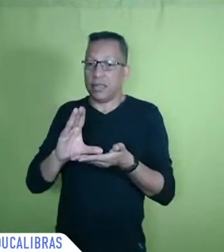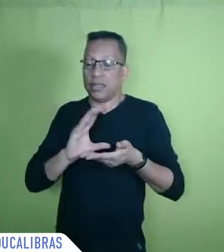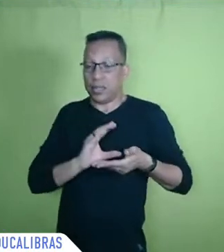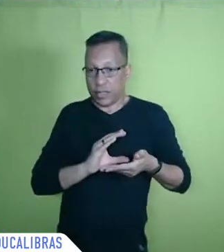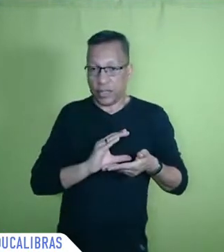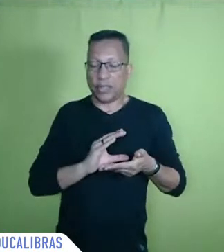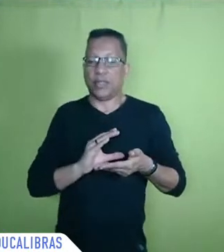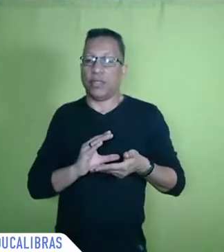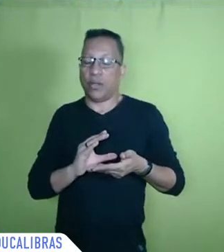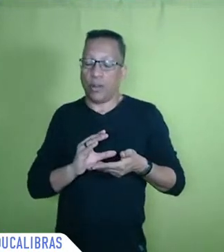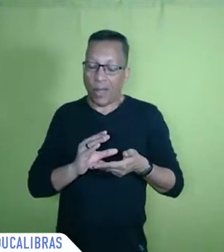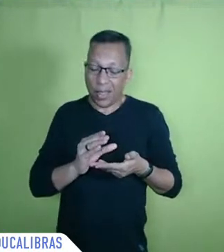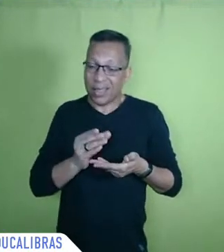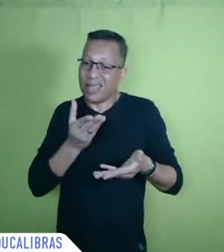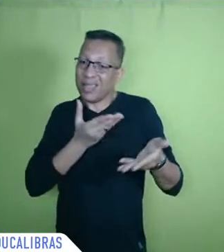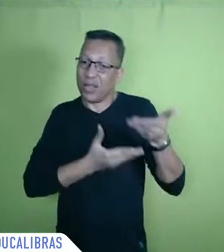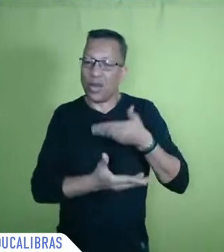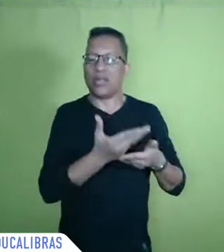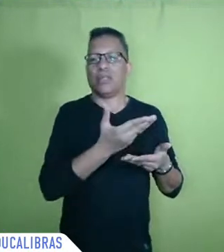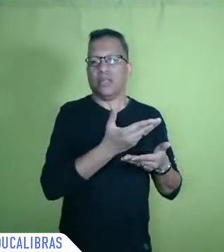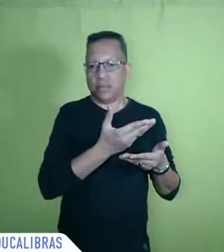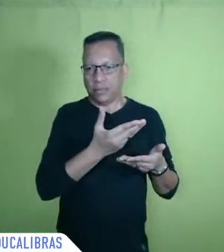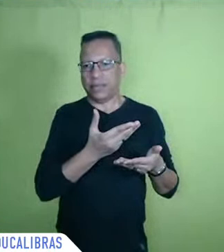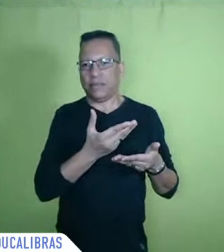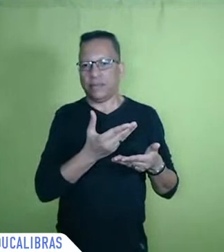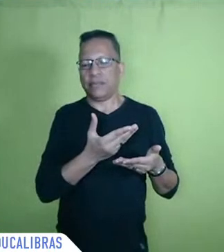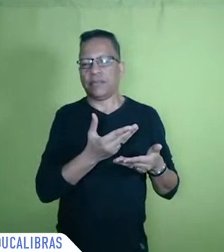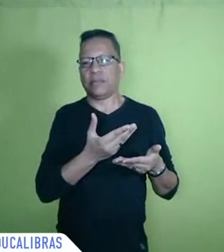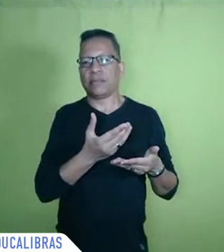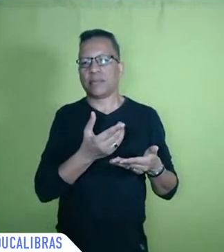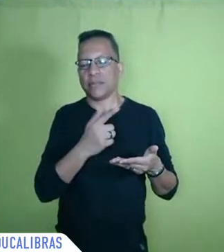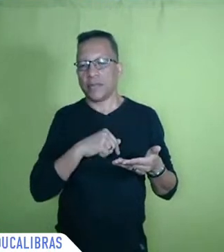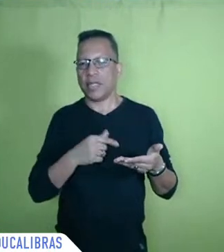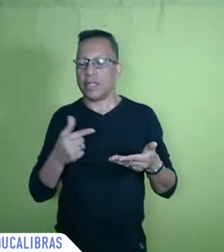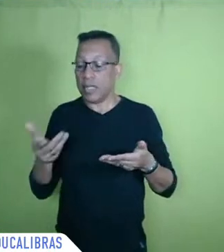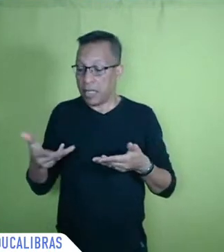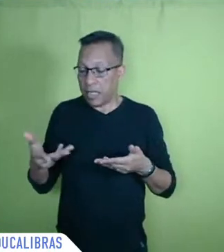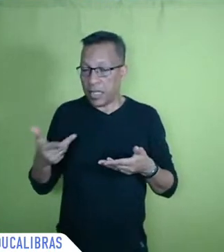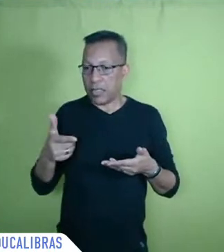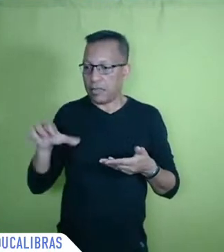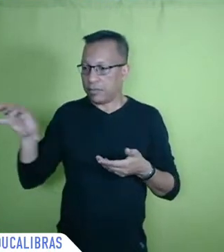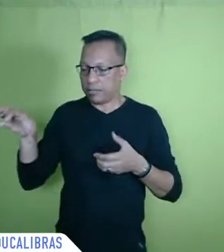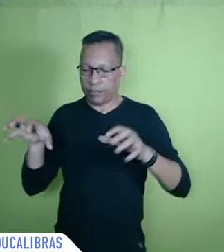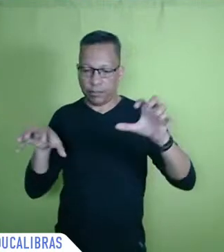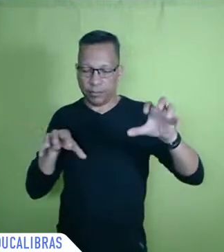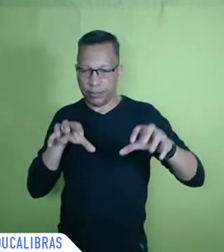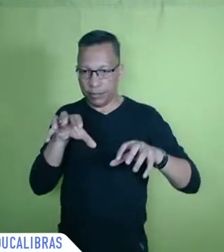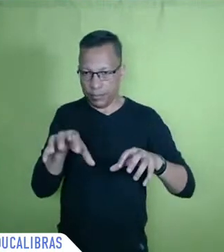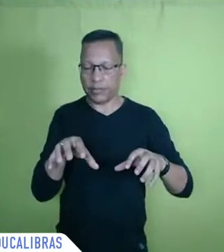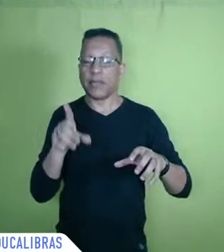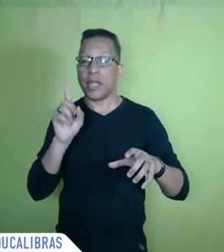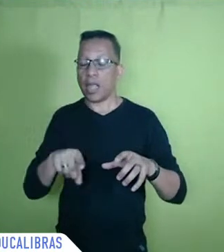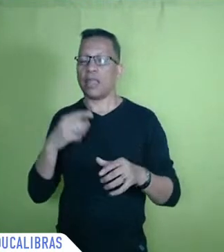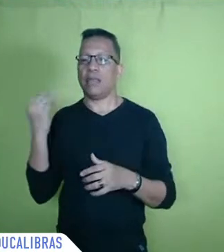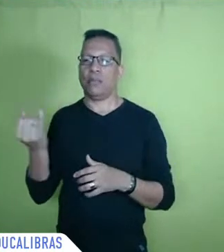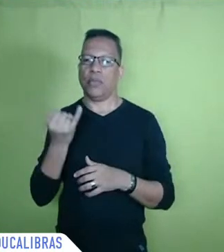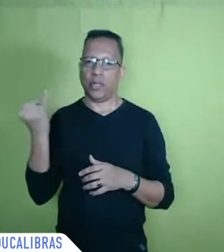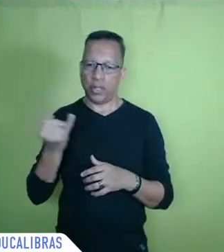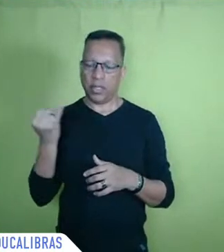that I get? So if you're talking about basic income and some kind of income